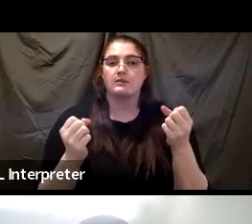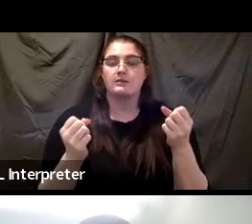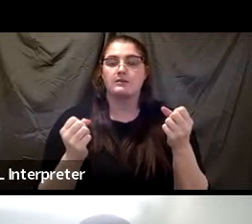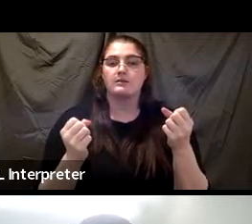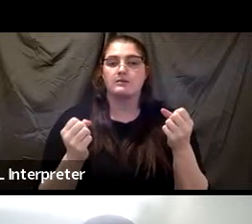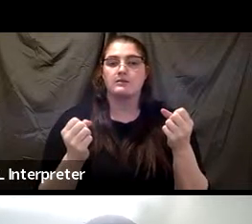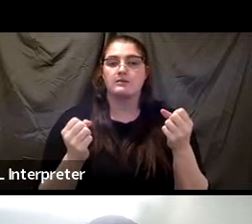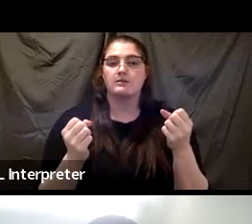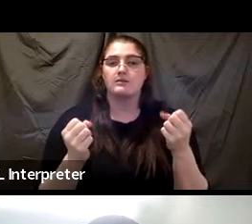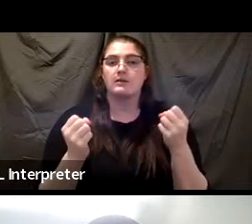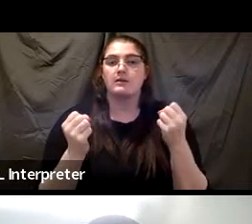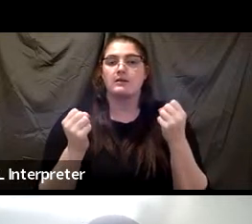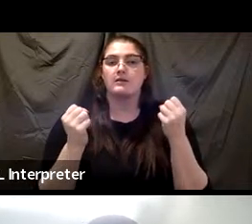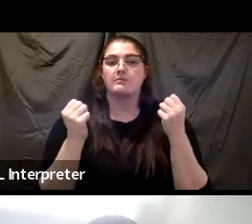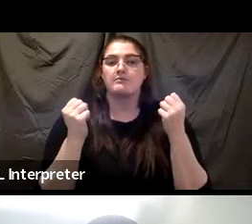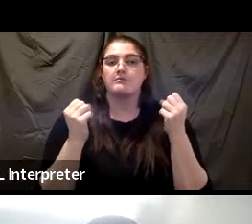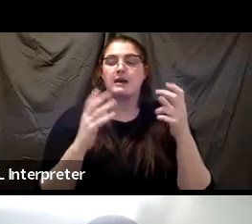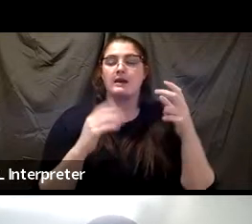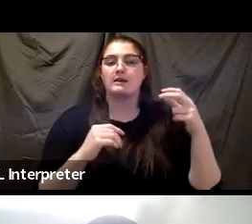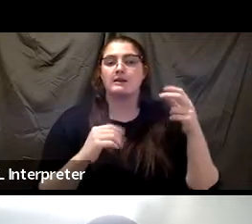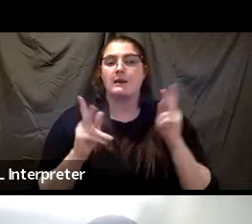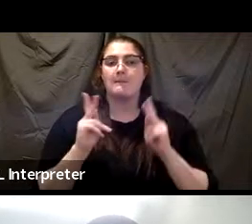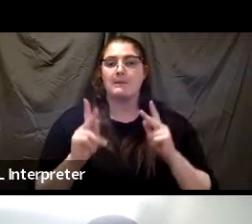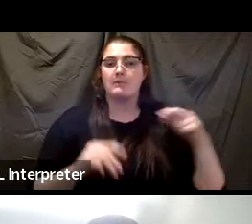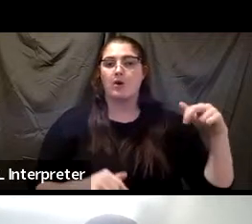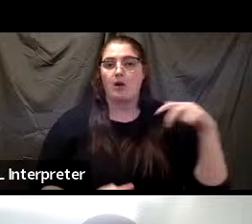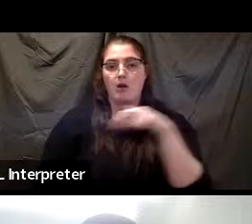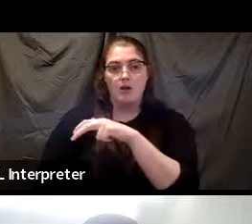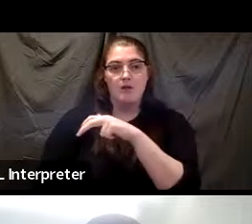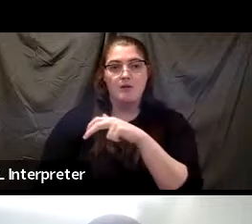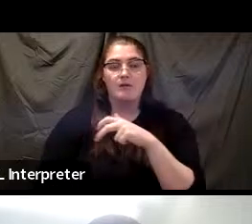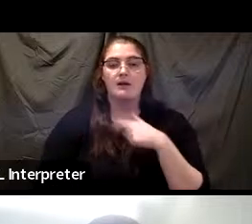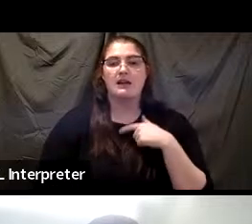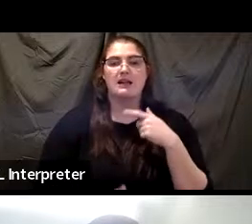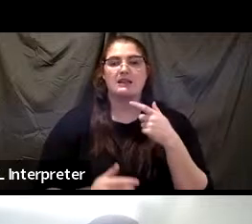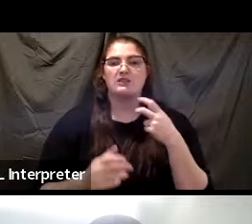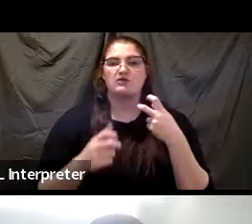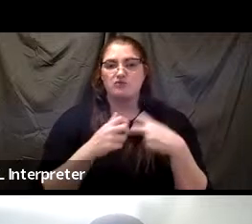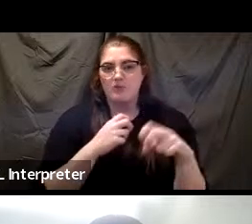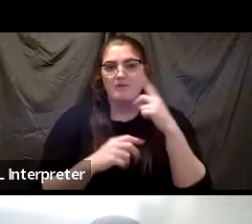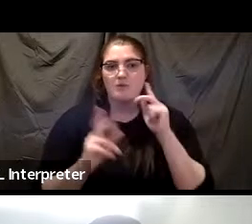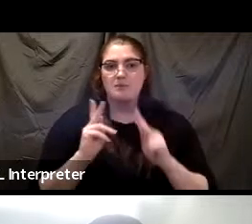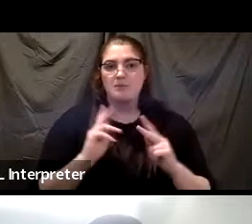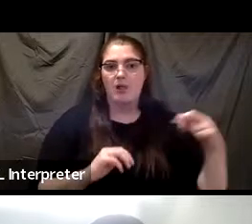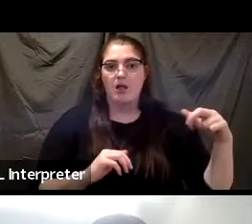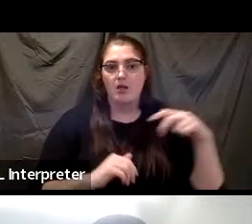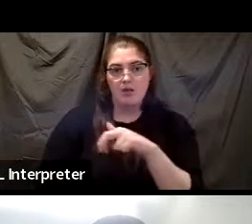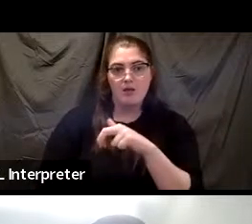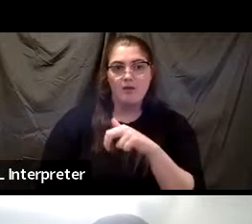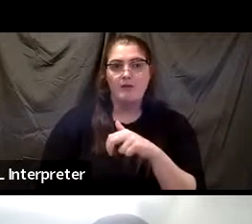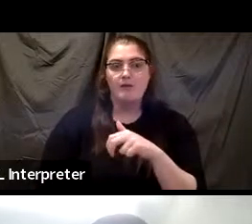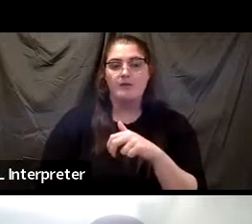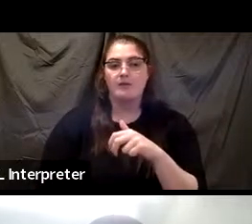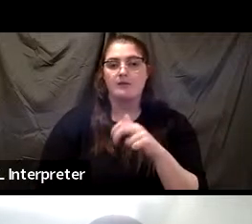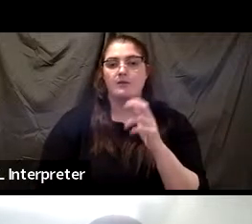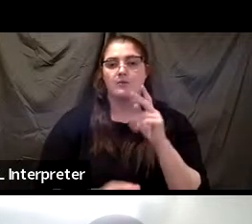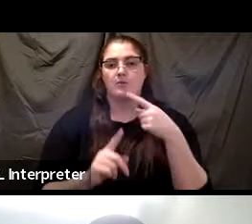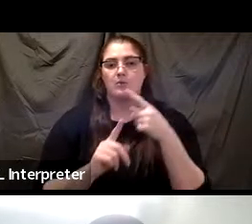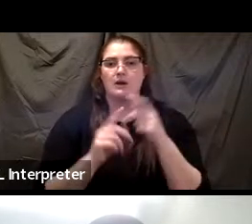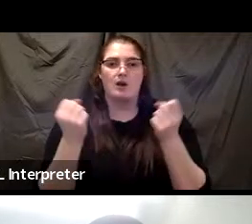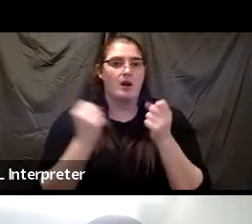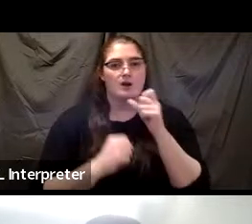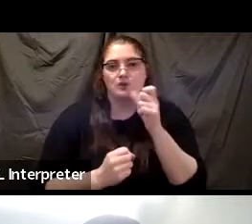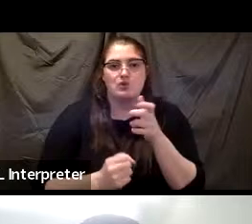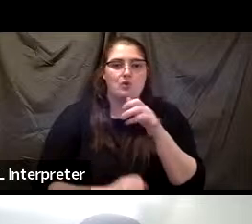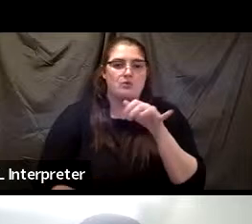unsignaled pedestrian crossings rather. And I know it's real tough for folks to get across the street there. Cars frequently don't yield. That's another place where I think some